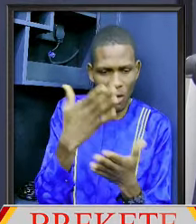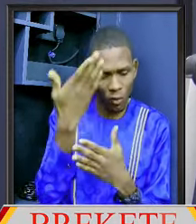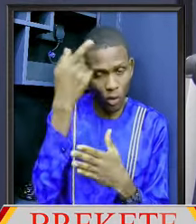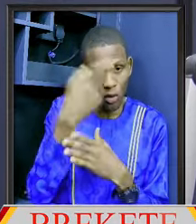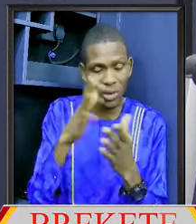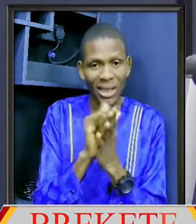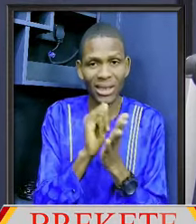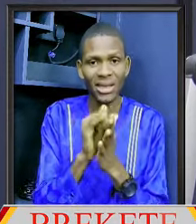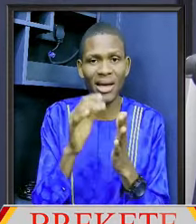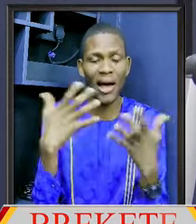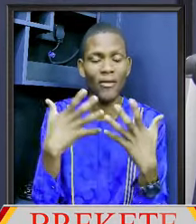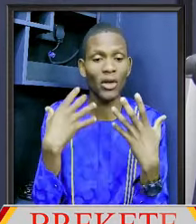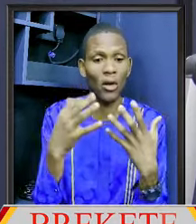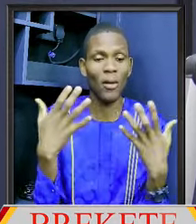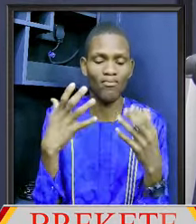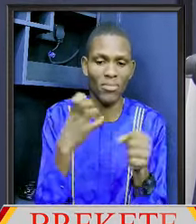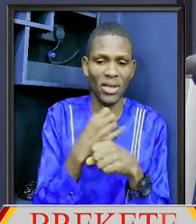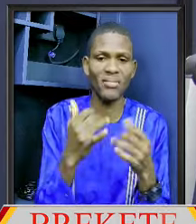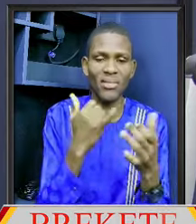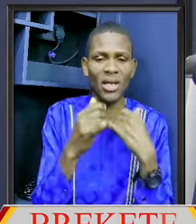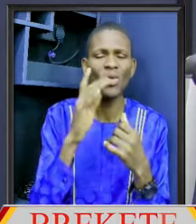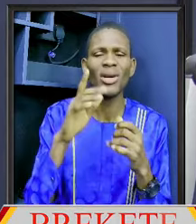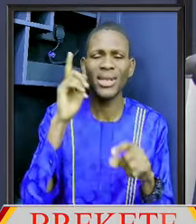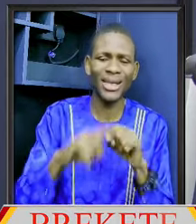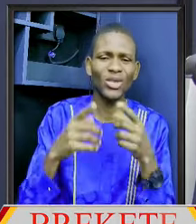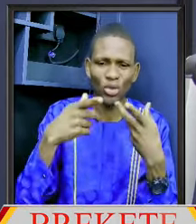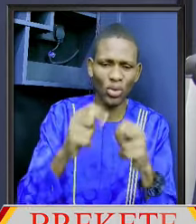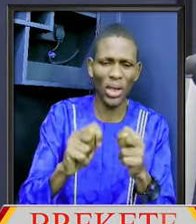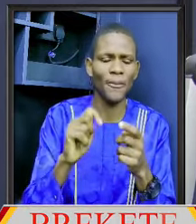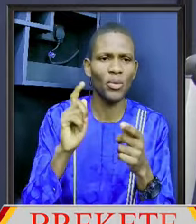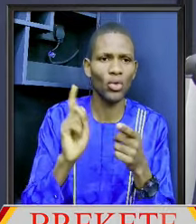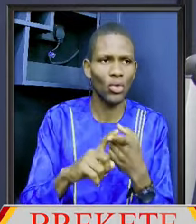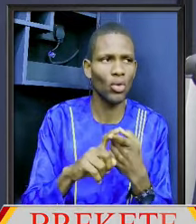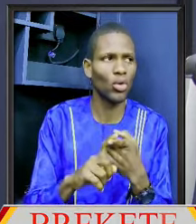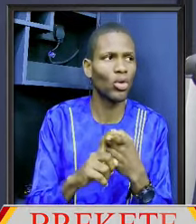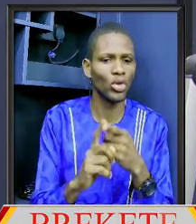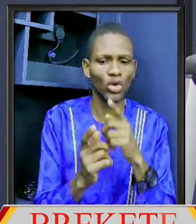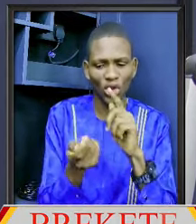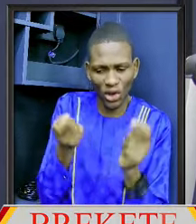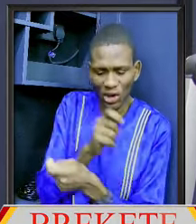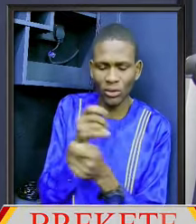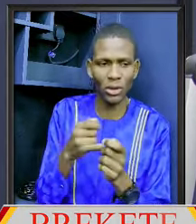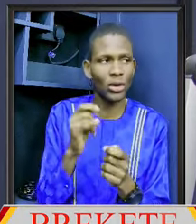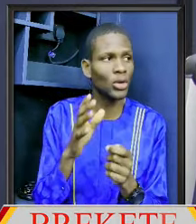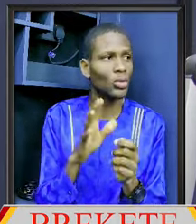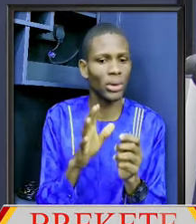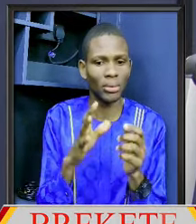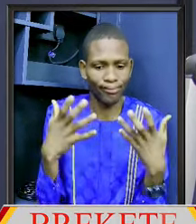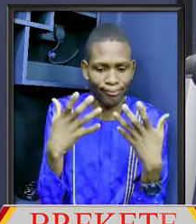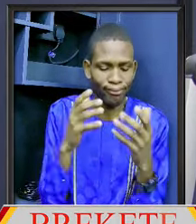making mistakes, you can never dare try to even shift it. You go take measurement.